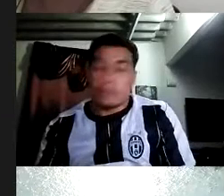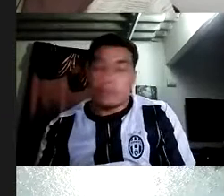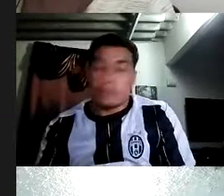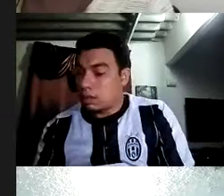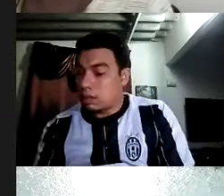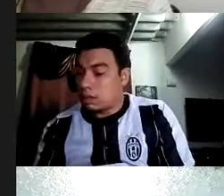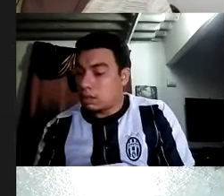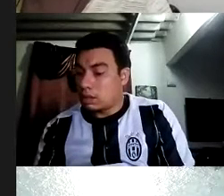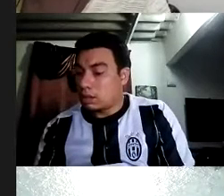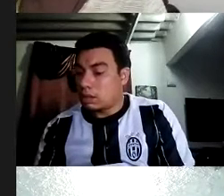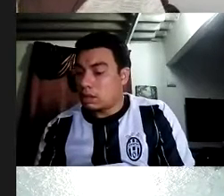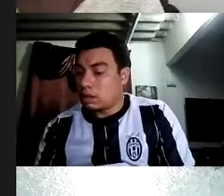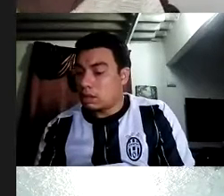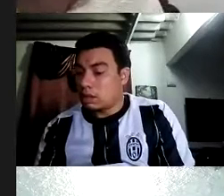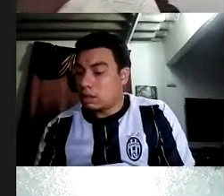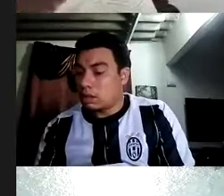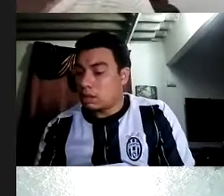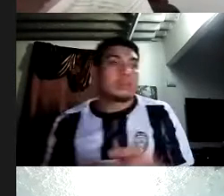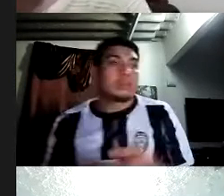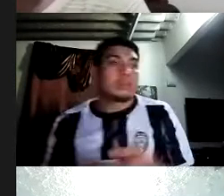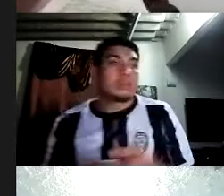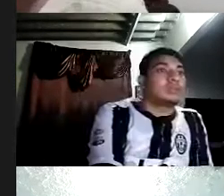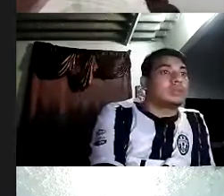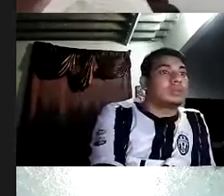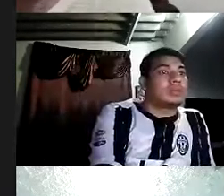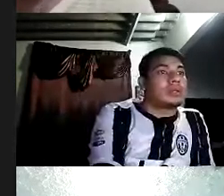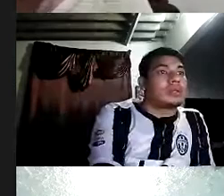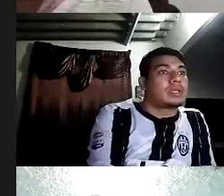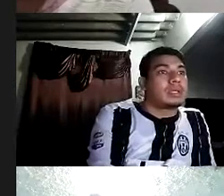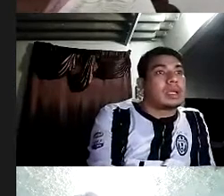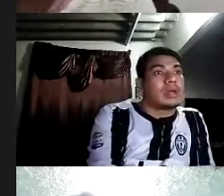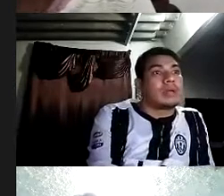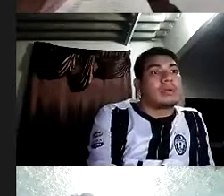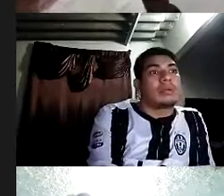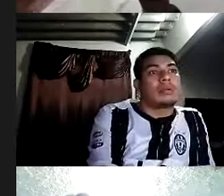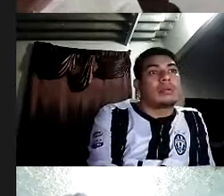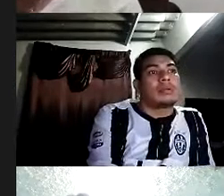Okay, let's see. Wow, I got more people here. That's nice. Okay.